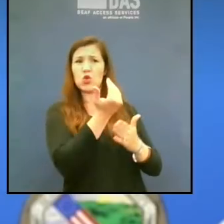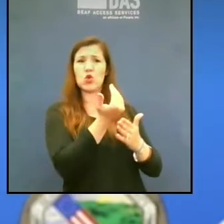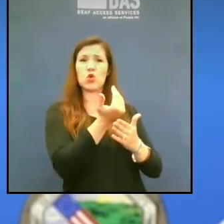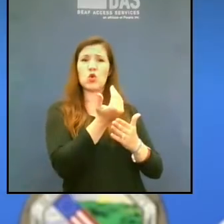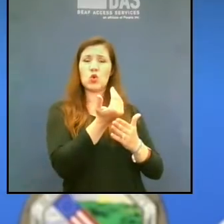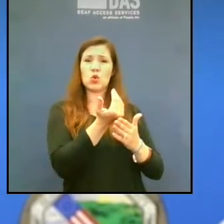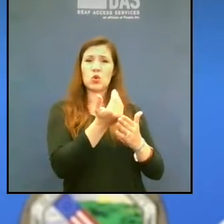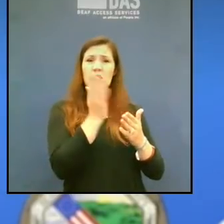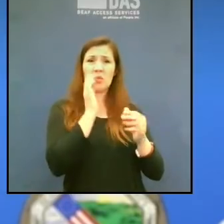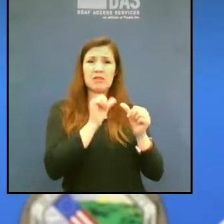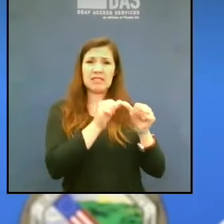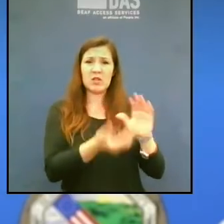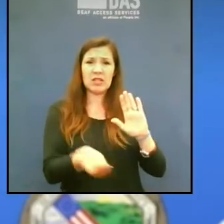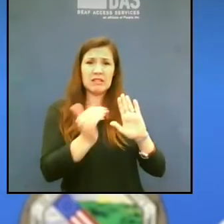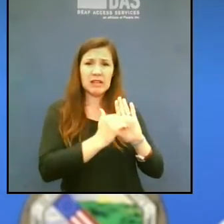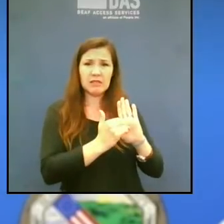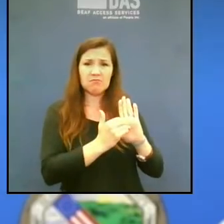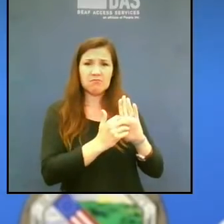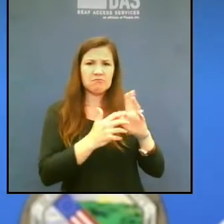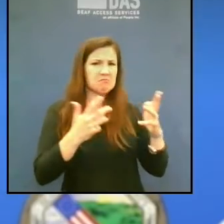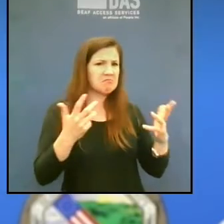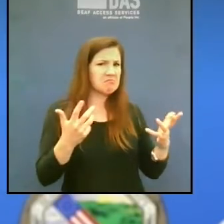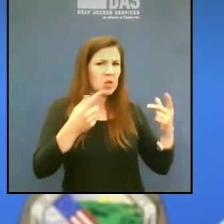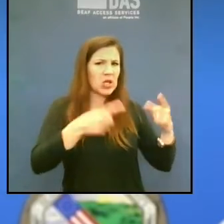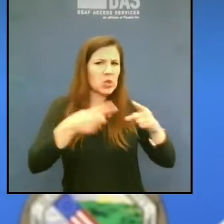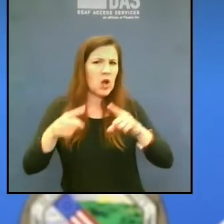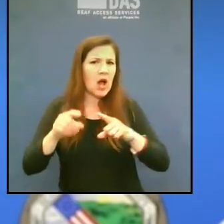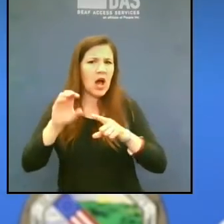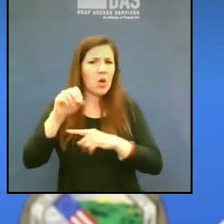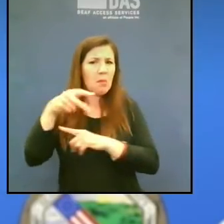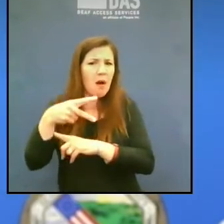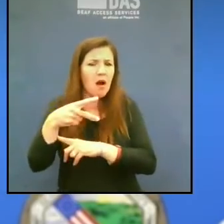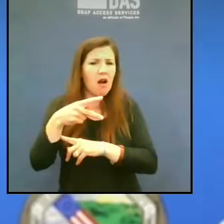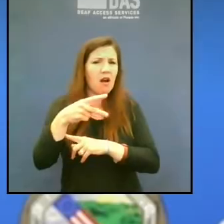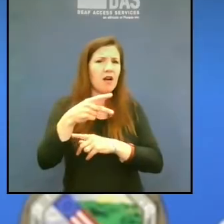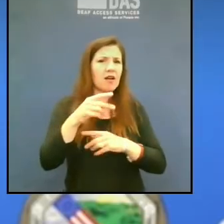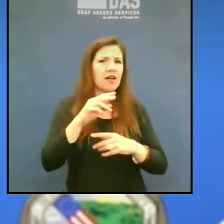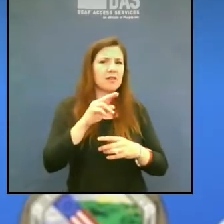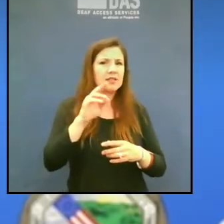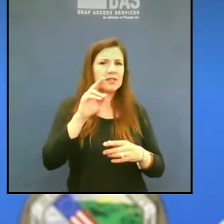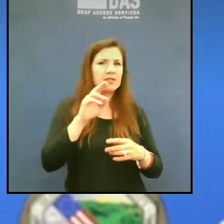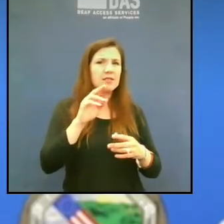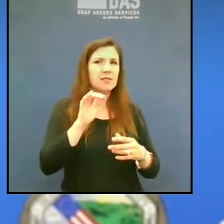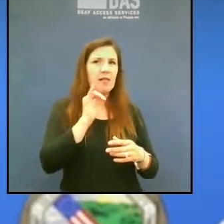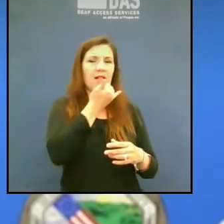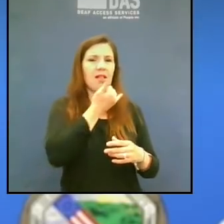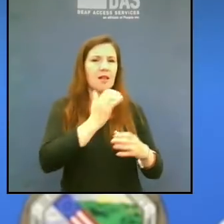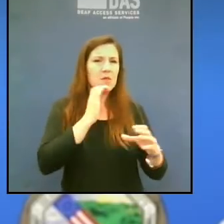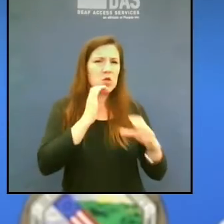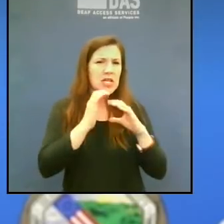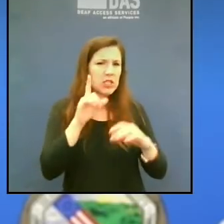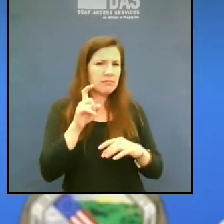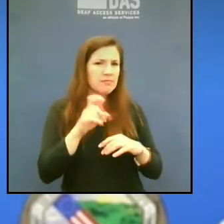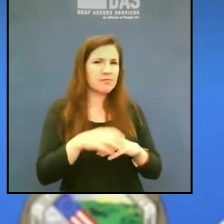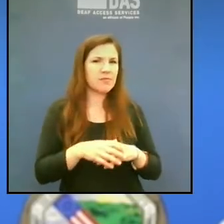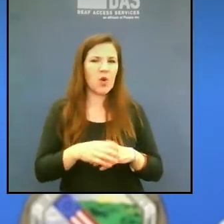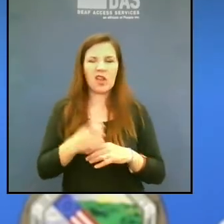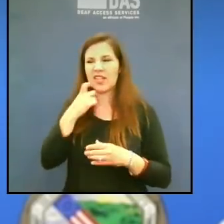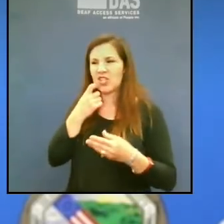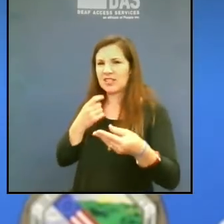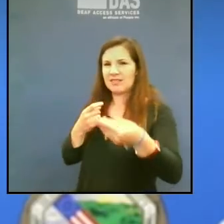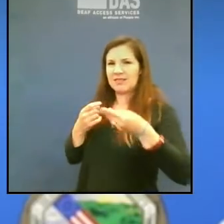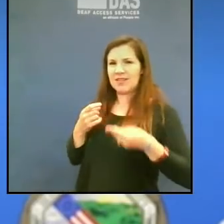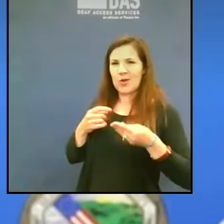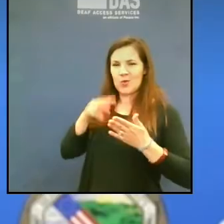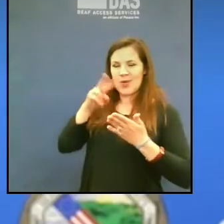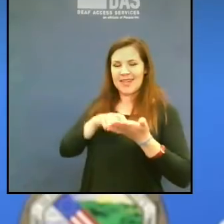it, or could that be perhaps just miscommunication? I just got something I'm reading right now that since we've